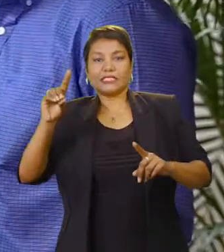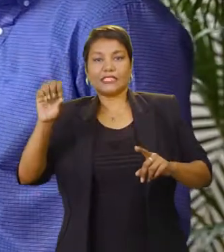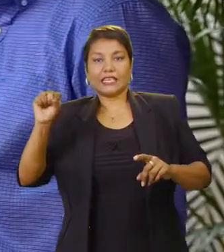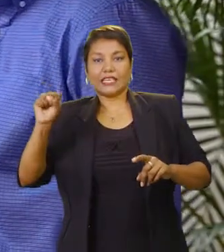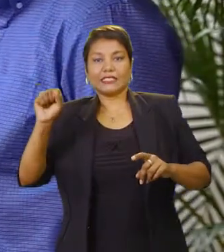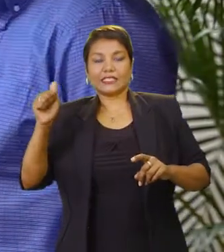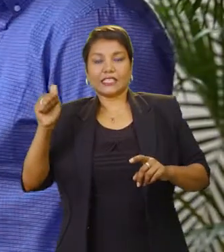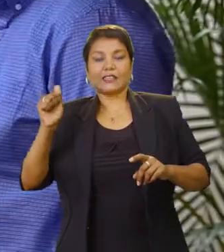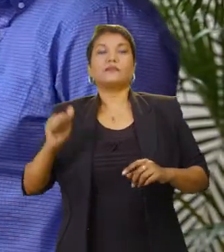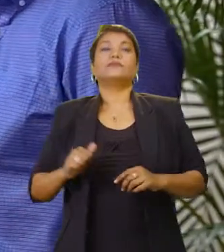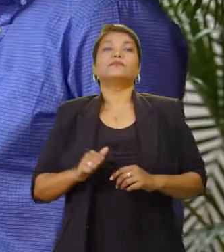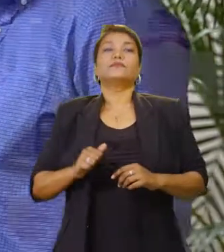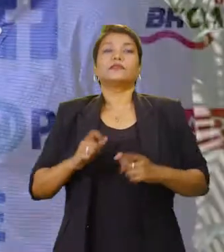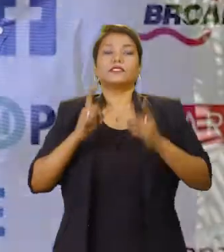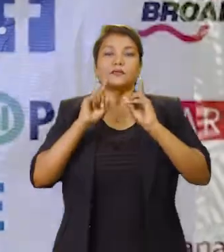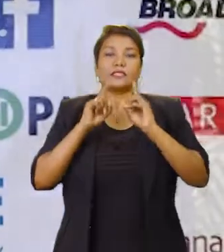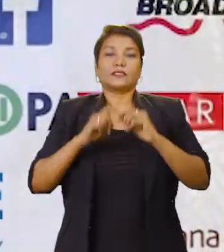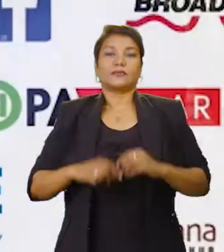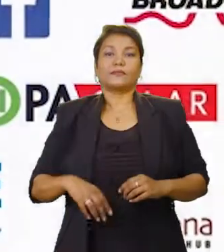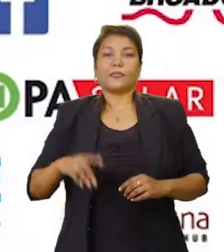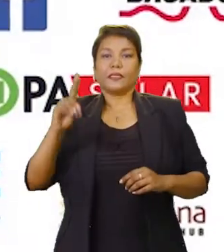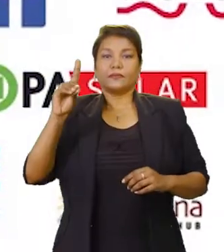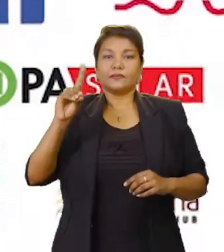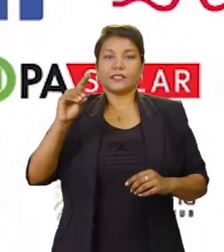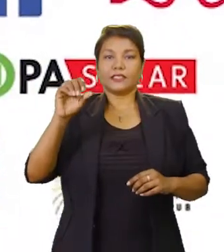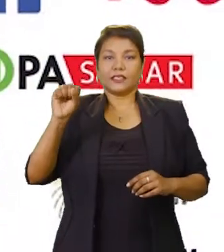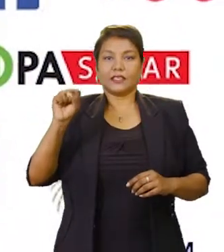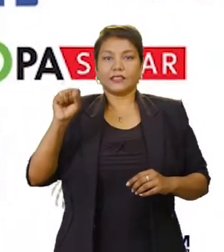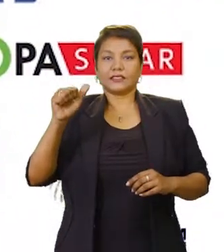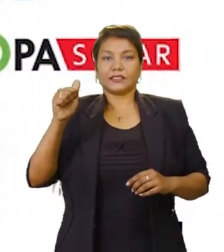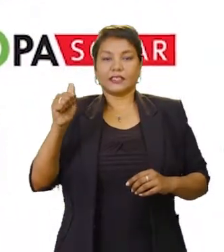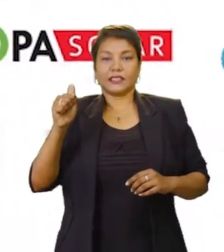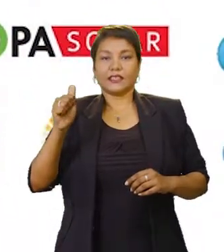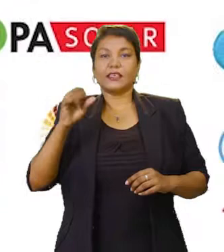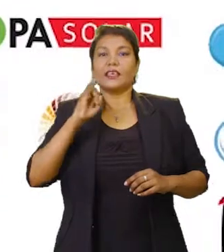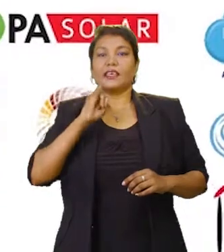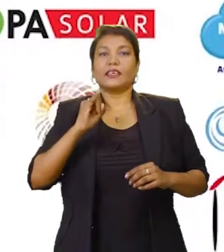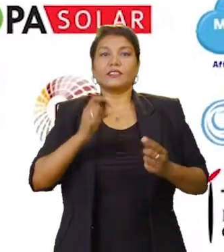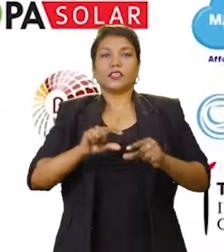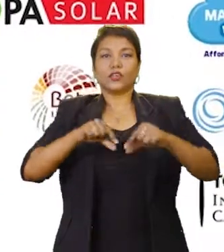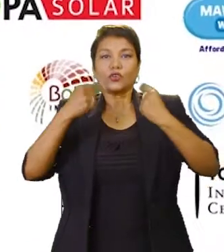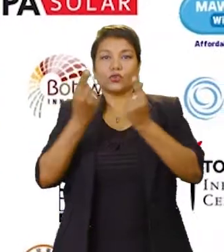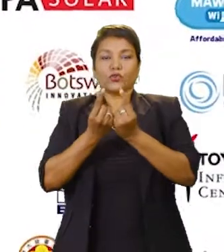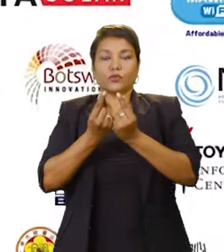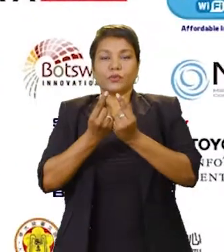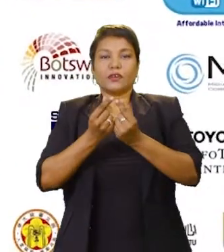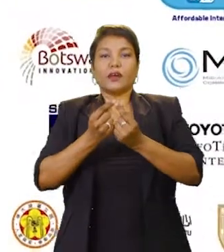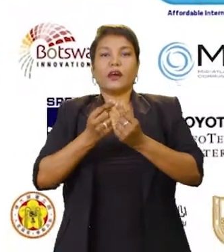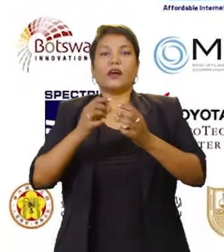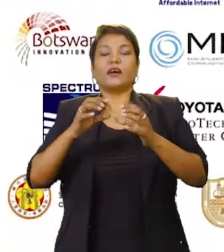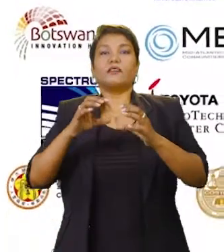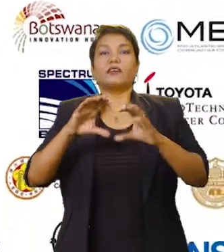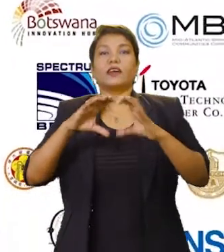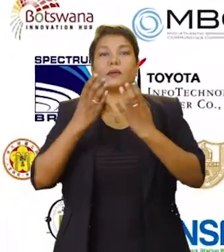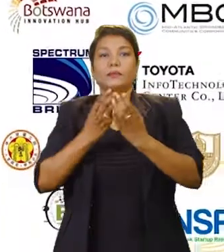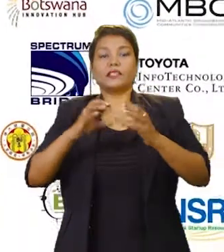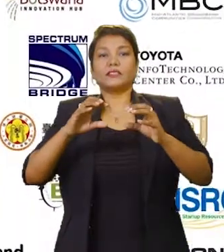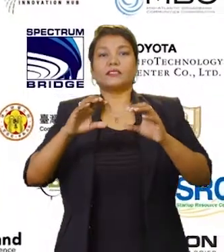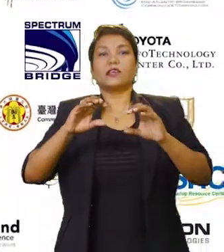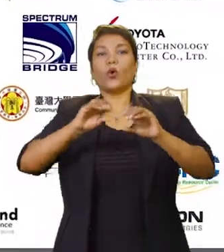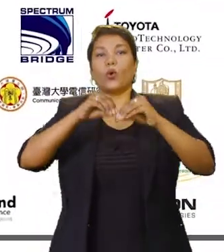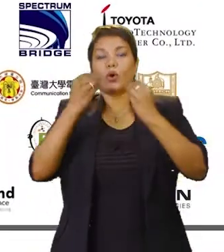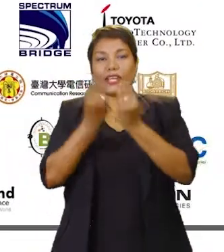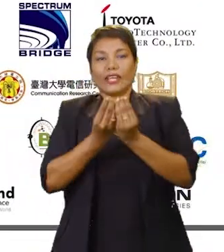a truly global cross-industry alliance of companies that have, and organizations that have